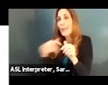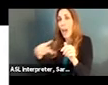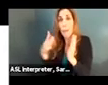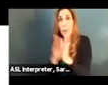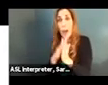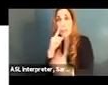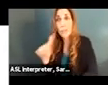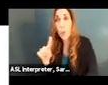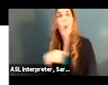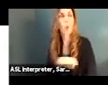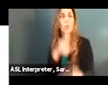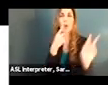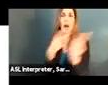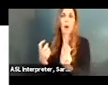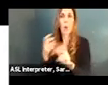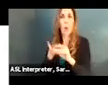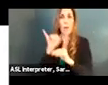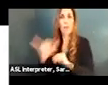iPad. And